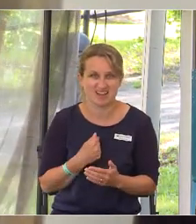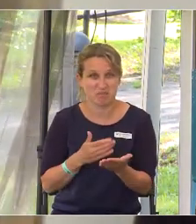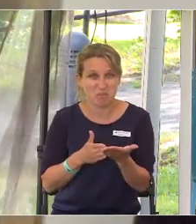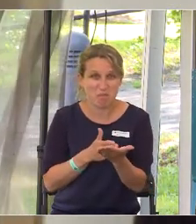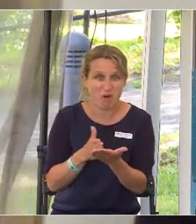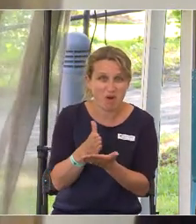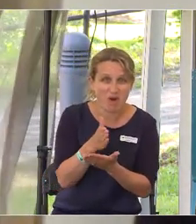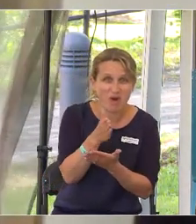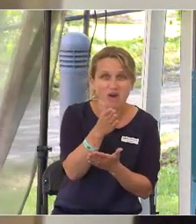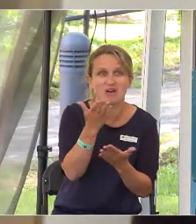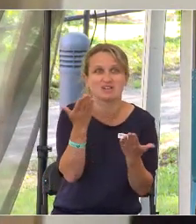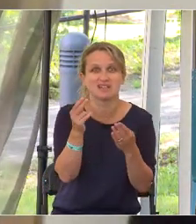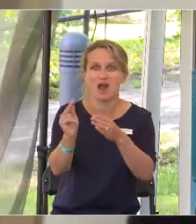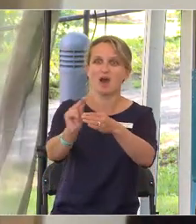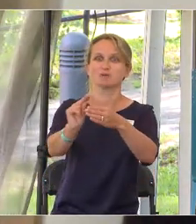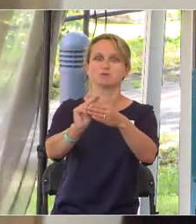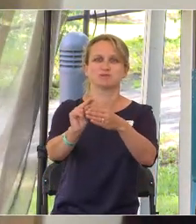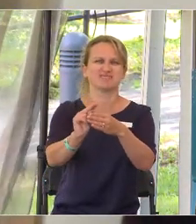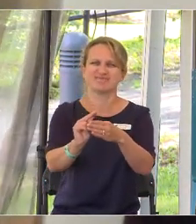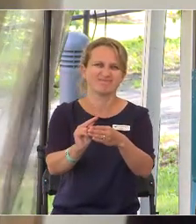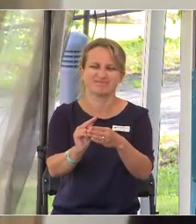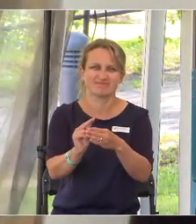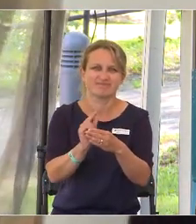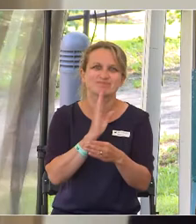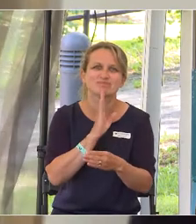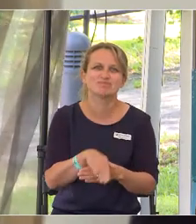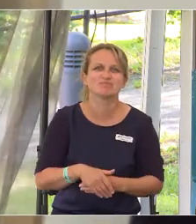policies are a fixed level for everything.